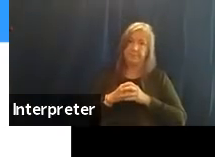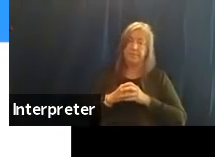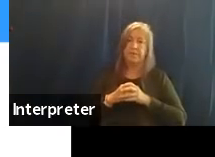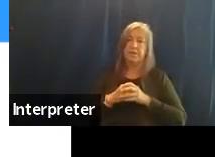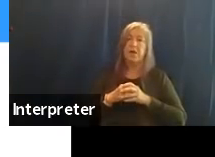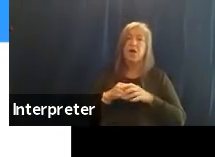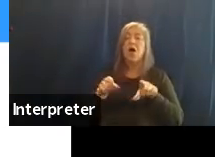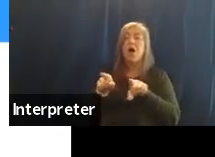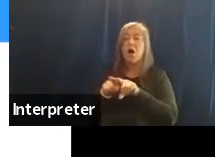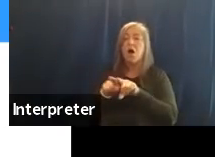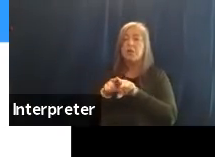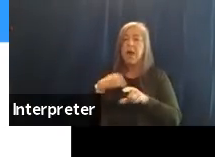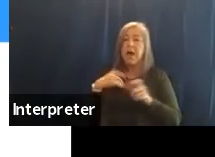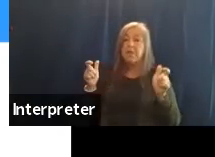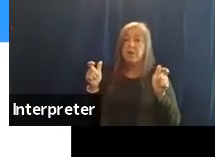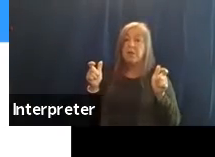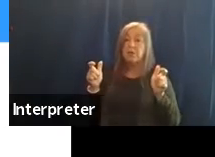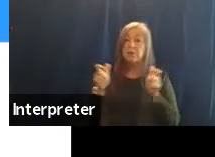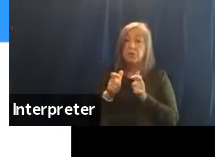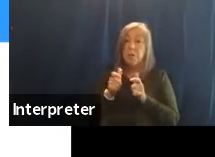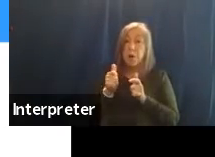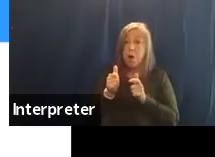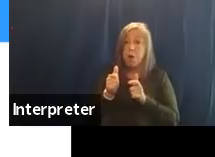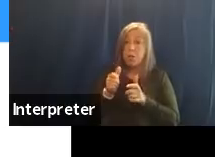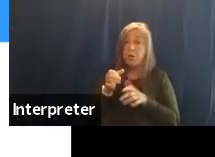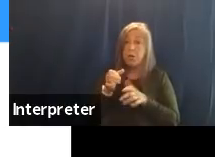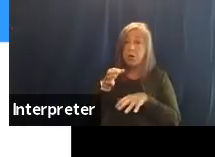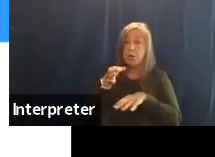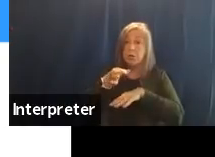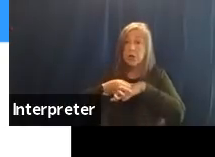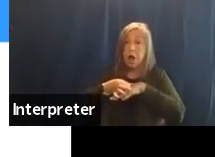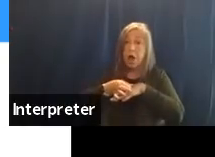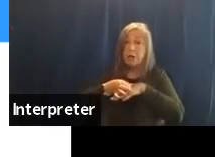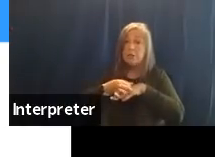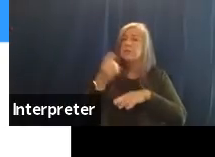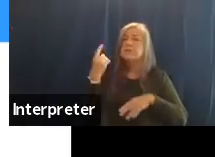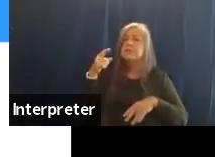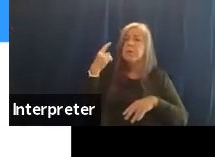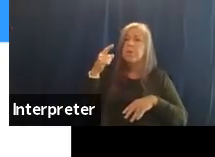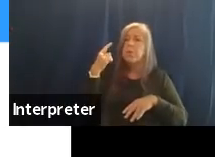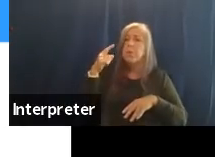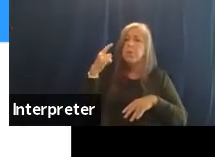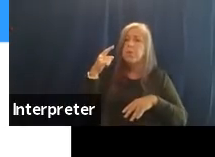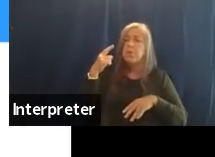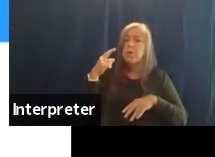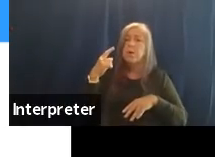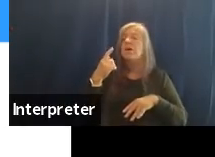2-inch dots out there. Those are not the social distancing dots. Those are used to locate furnishings